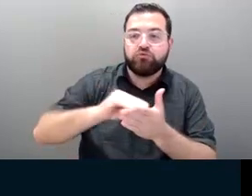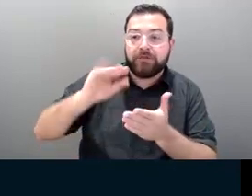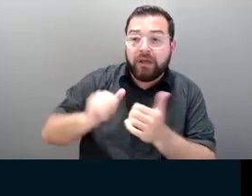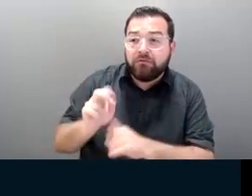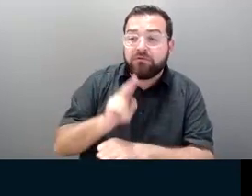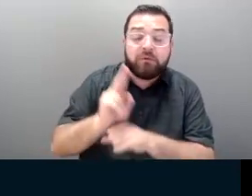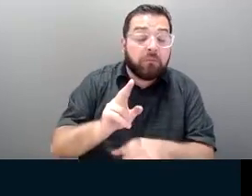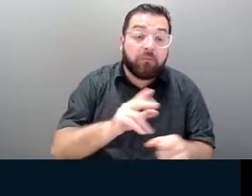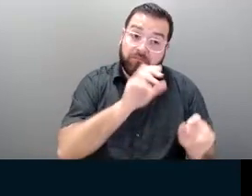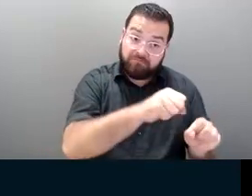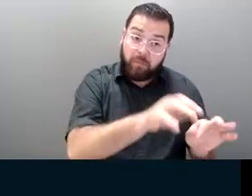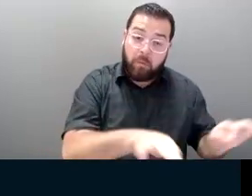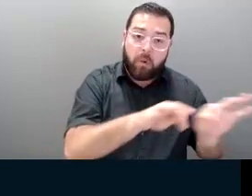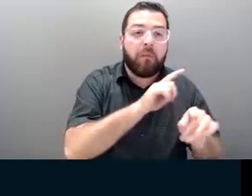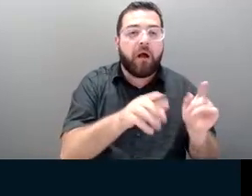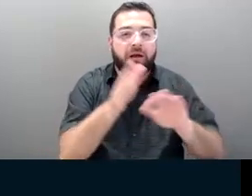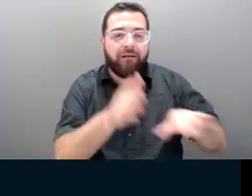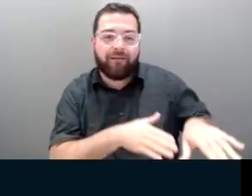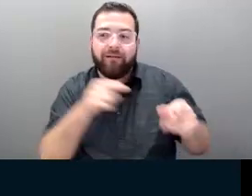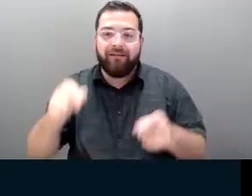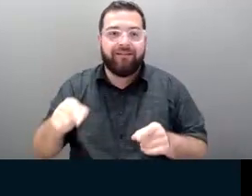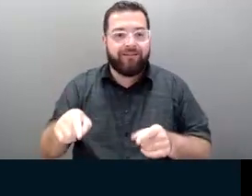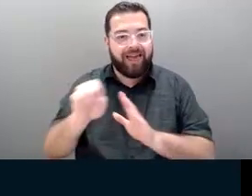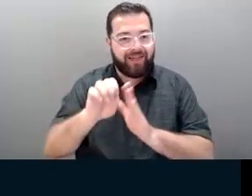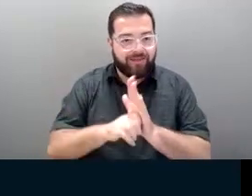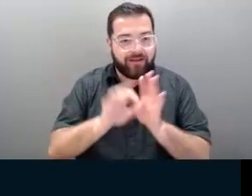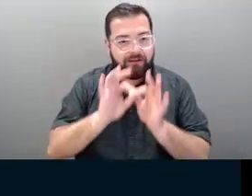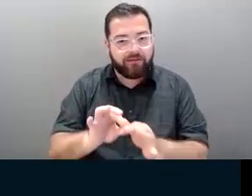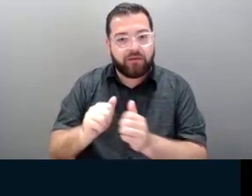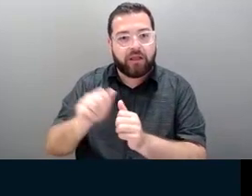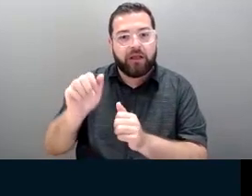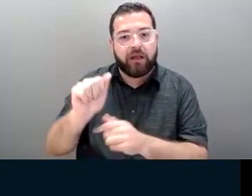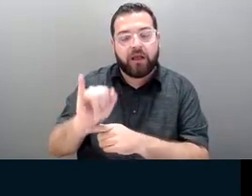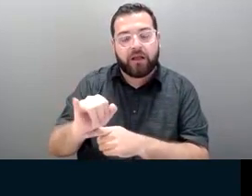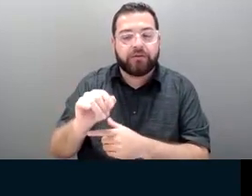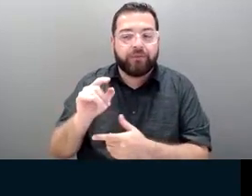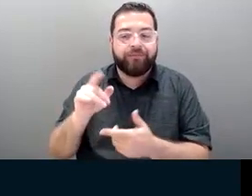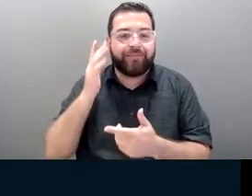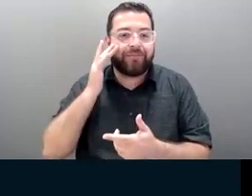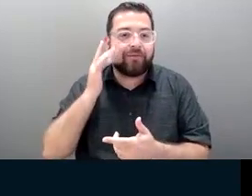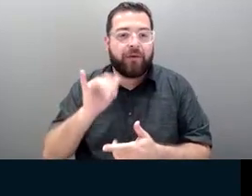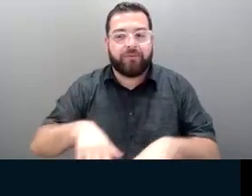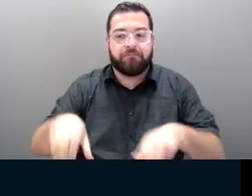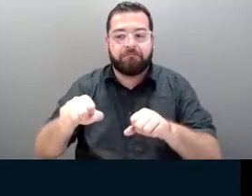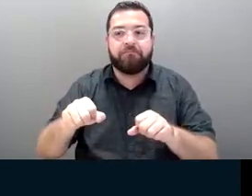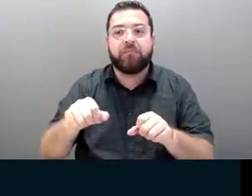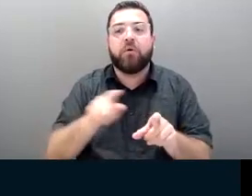very important. So this is why we're kind of holding this as well. And then I just have this really quick Mentimeter.